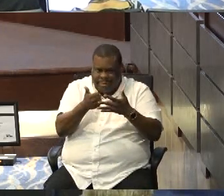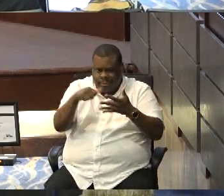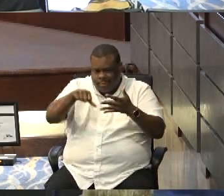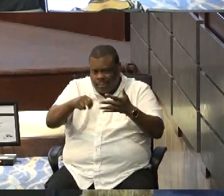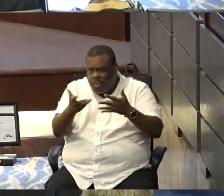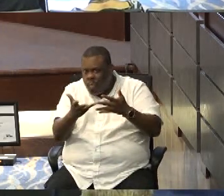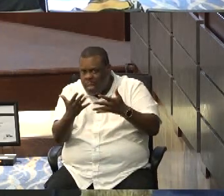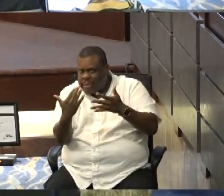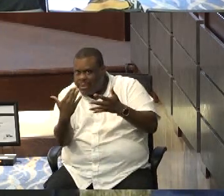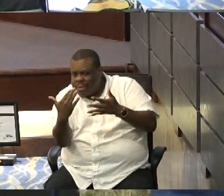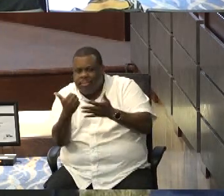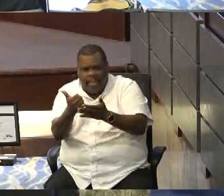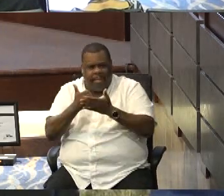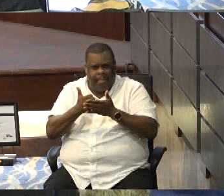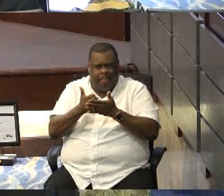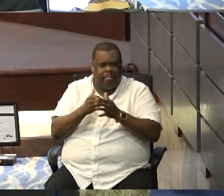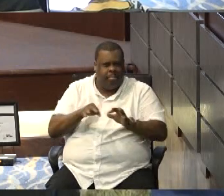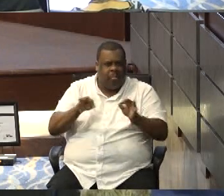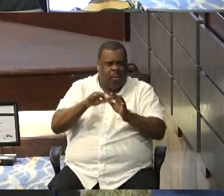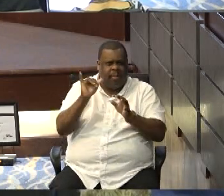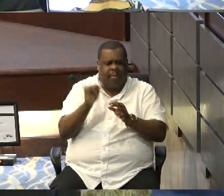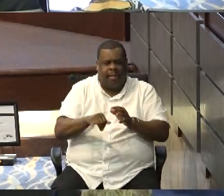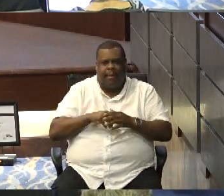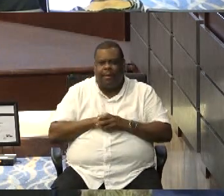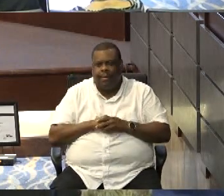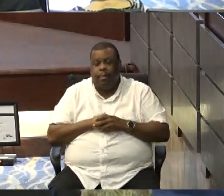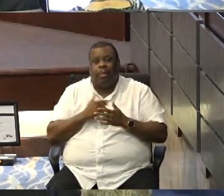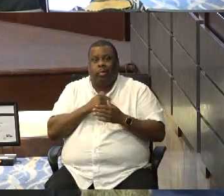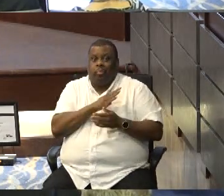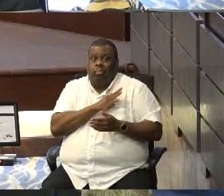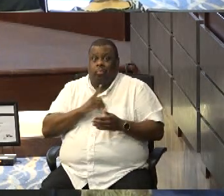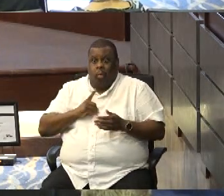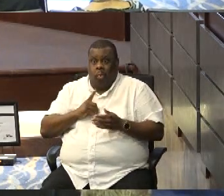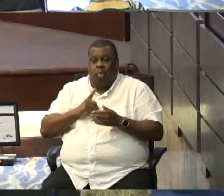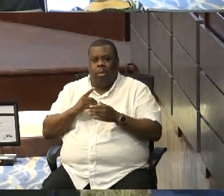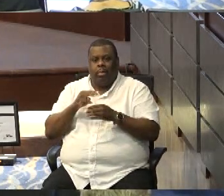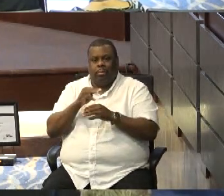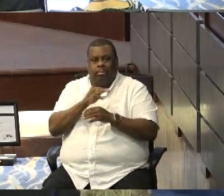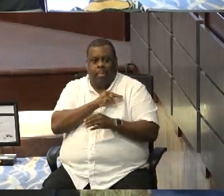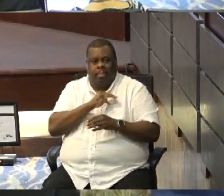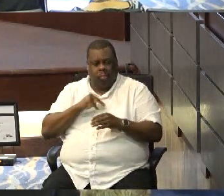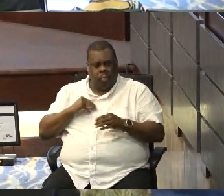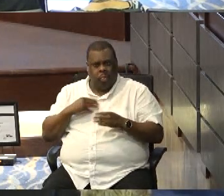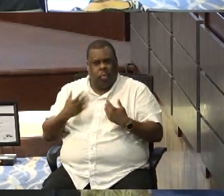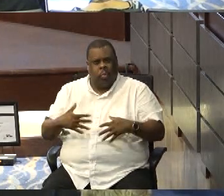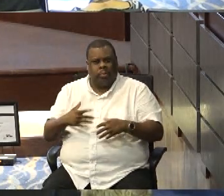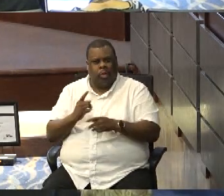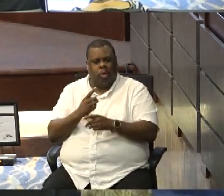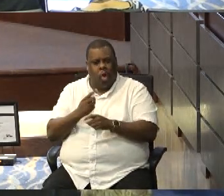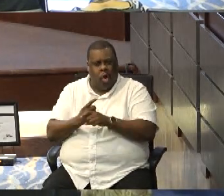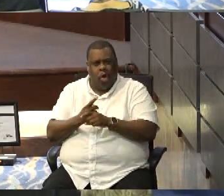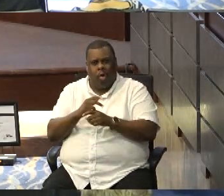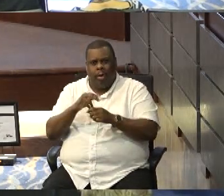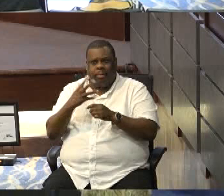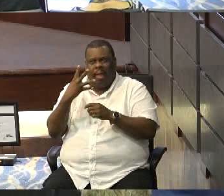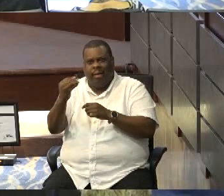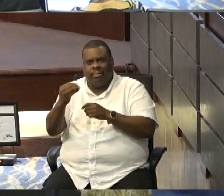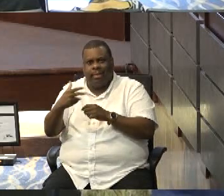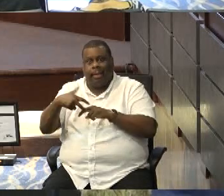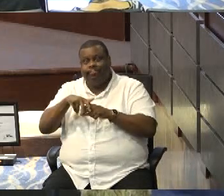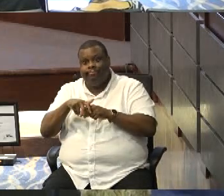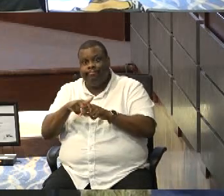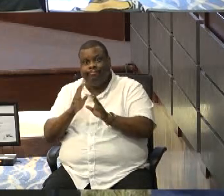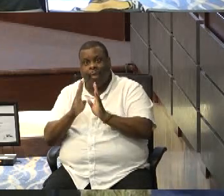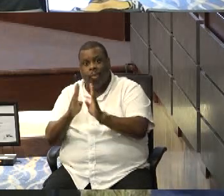challenged their valuations. It's not, I've gone in there as a board member, it's kind of hard to get in, and you're kind of actually sitting outside in a little